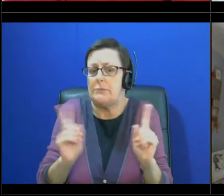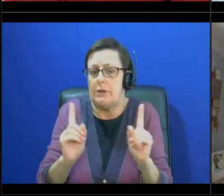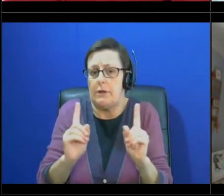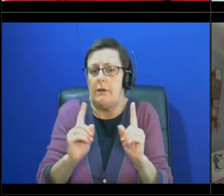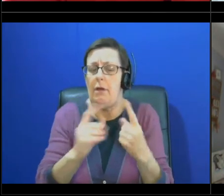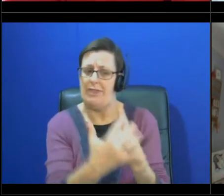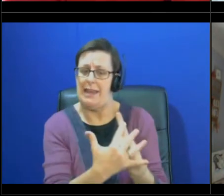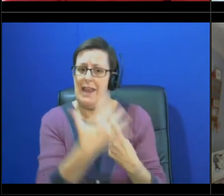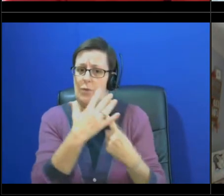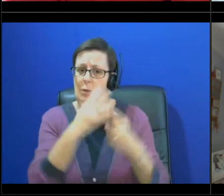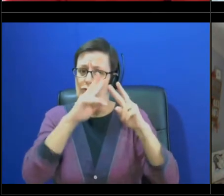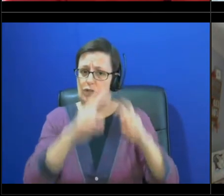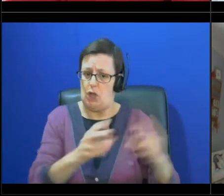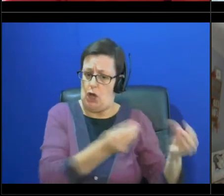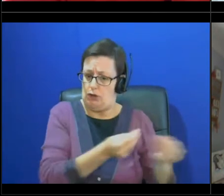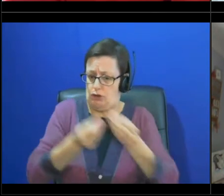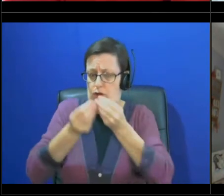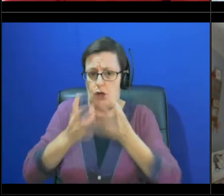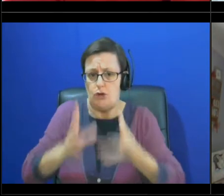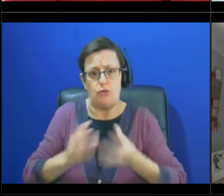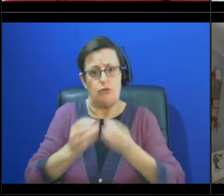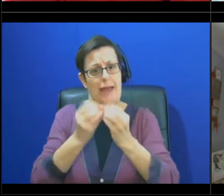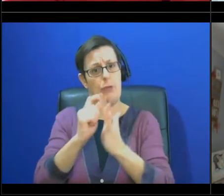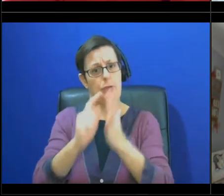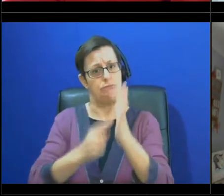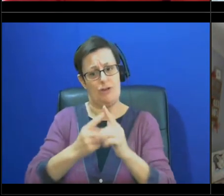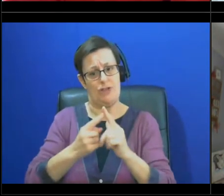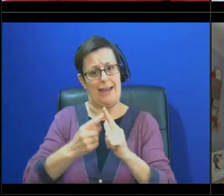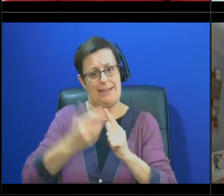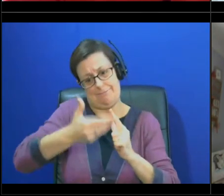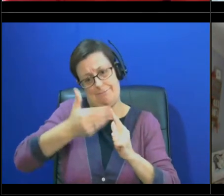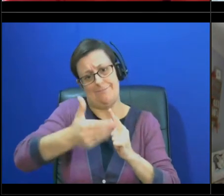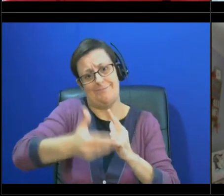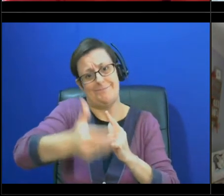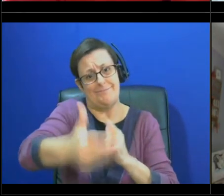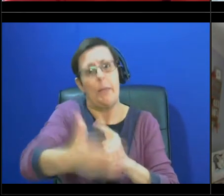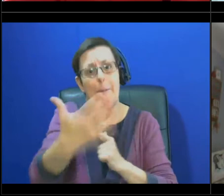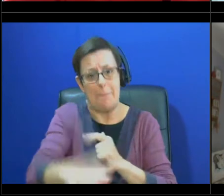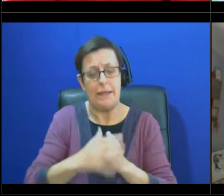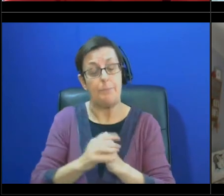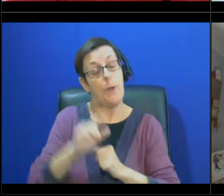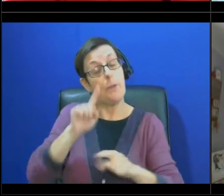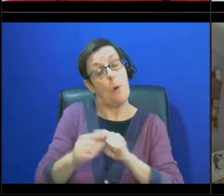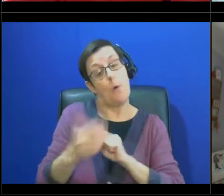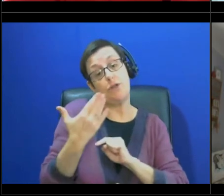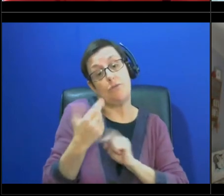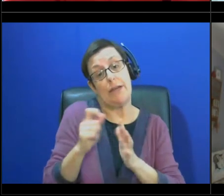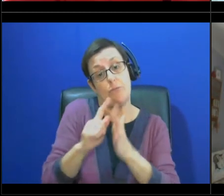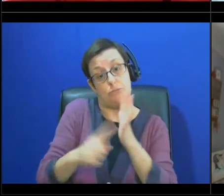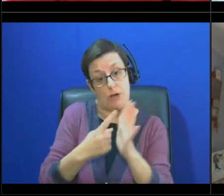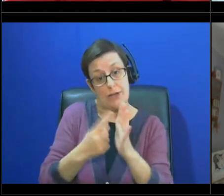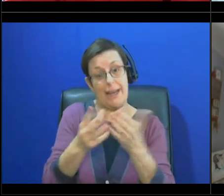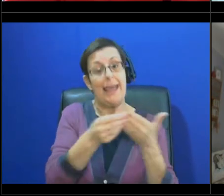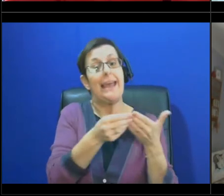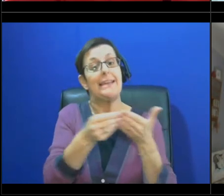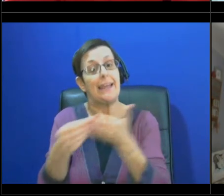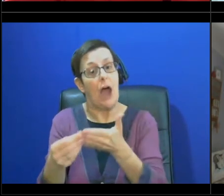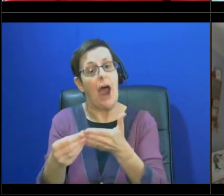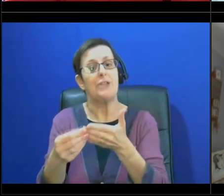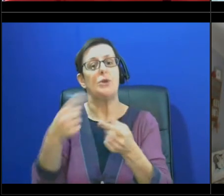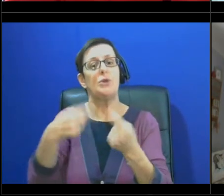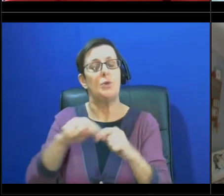been the foundation of the projects that we've been working on since, which most recently include the Guide to Adapting Musical Instruments